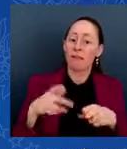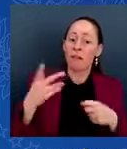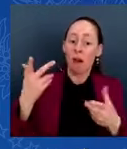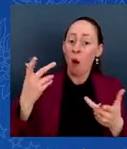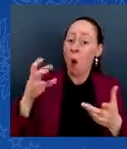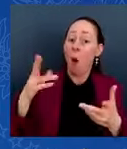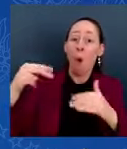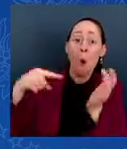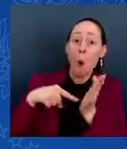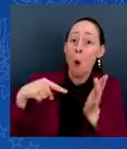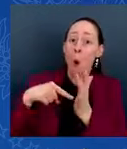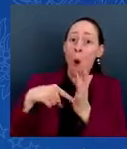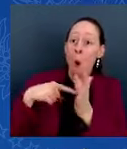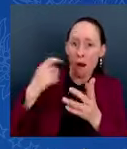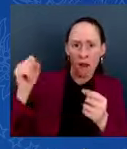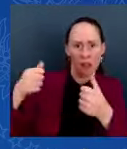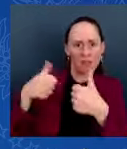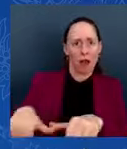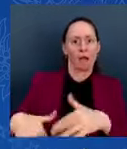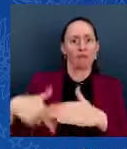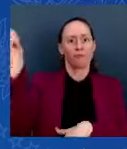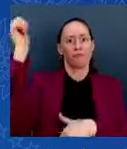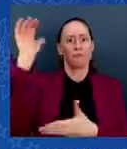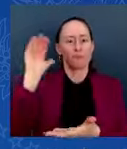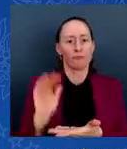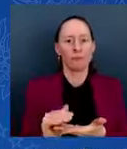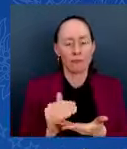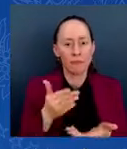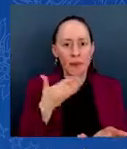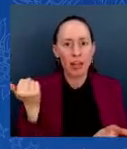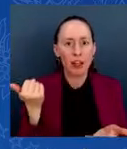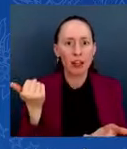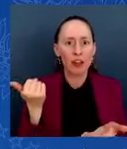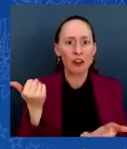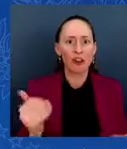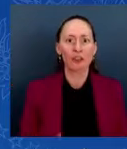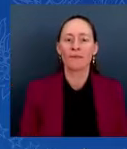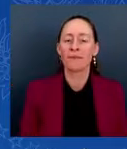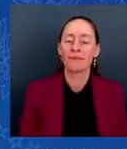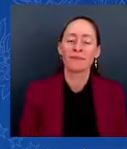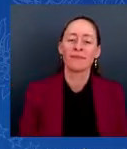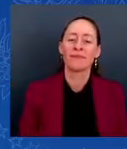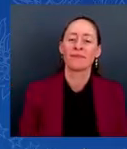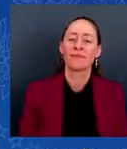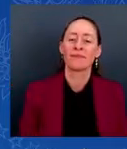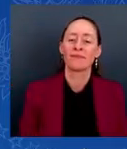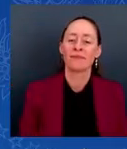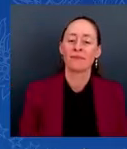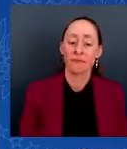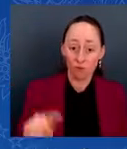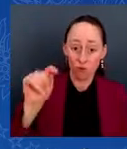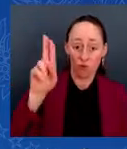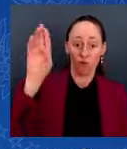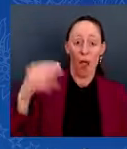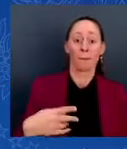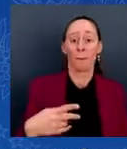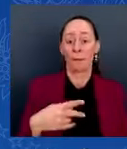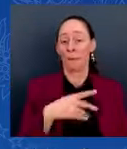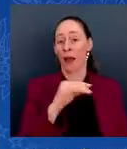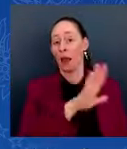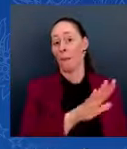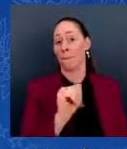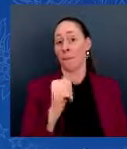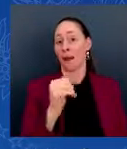that's what I call a win. Folks, there's more. My predecessor and his MAGA friends in Congress tried to repeal the Affordable Care Act, which is